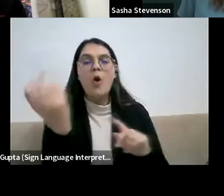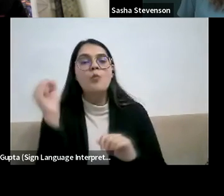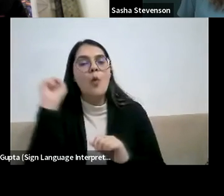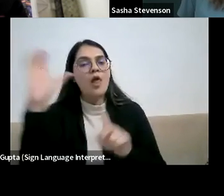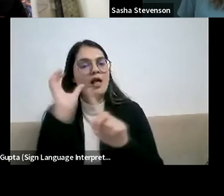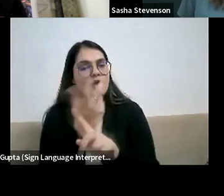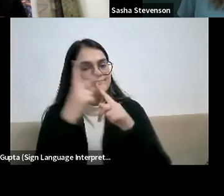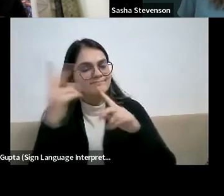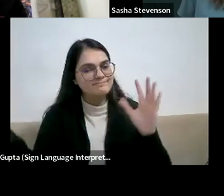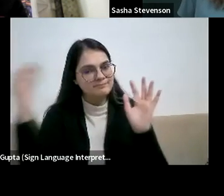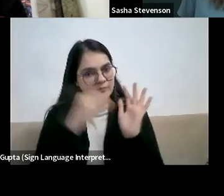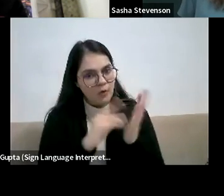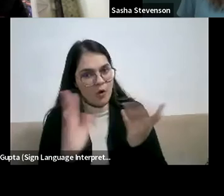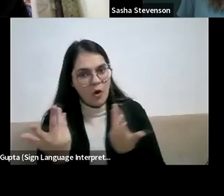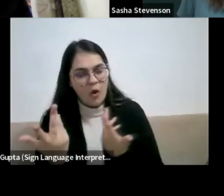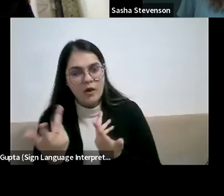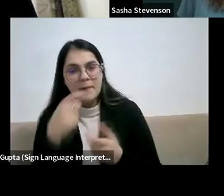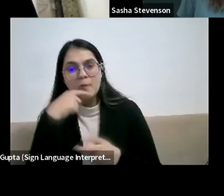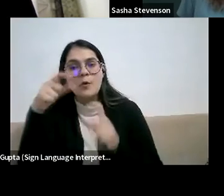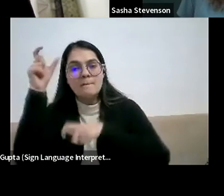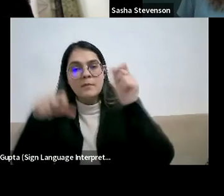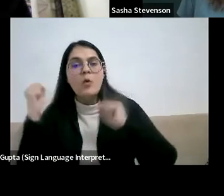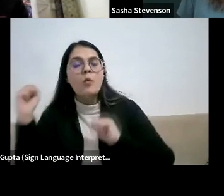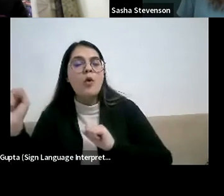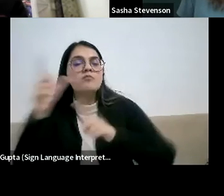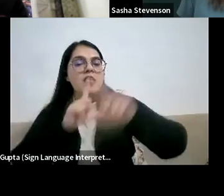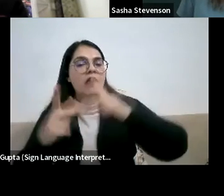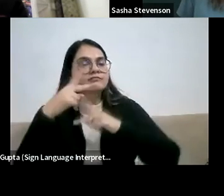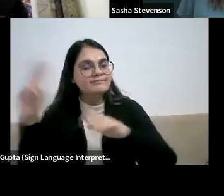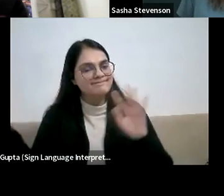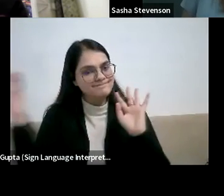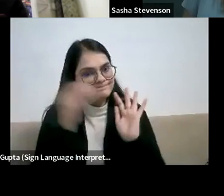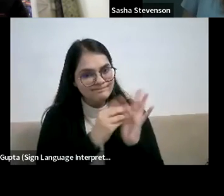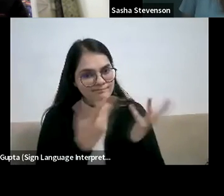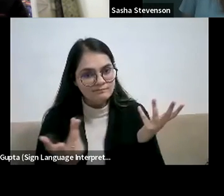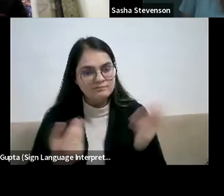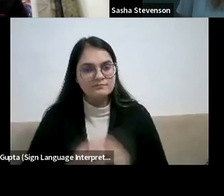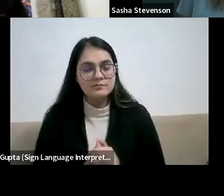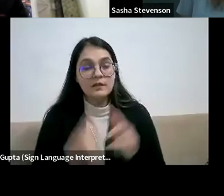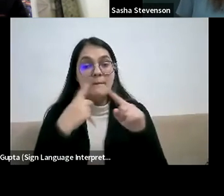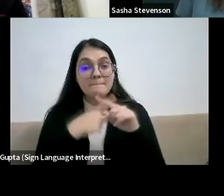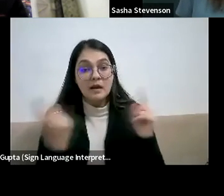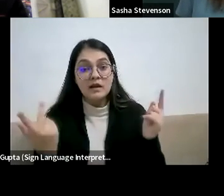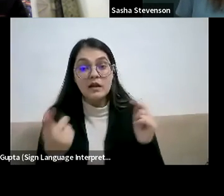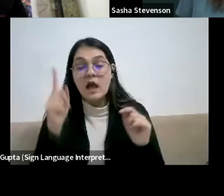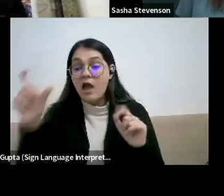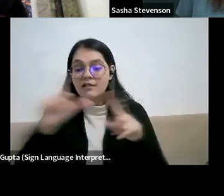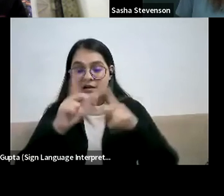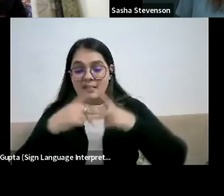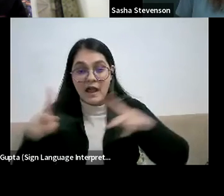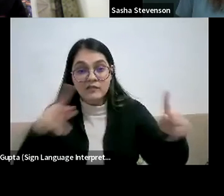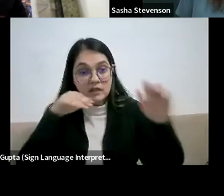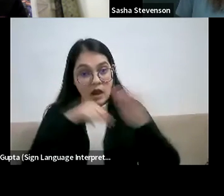or aggregation of people belonging to different languages. But such diversity may be a